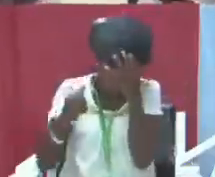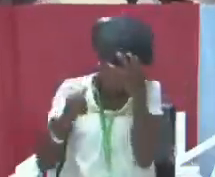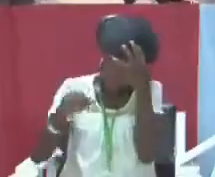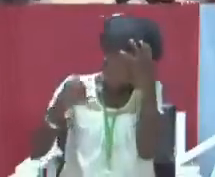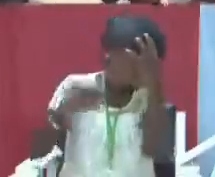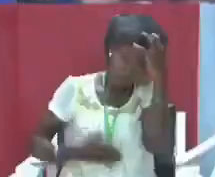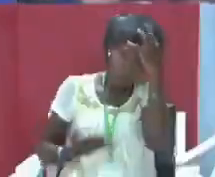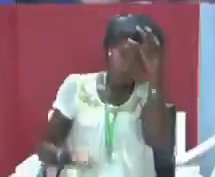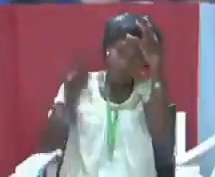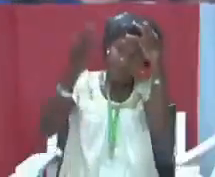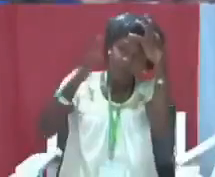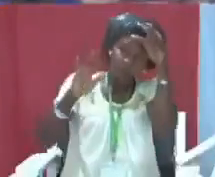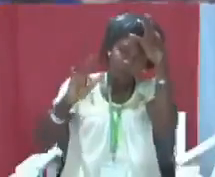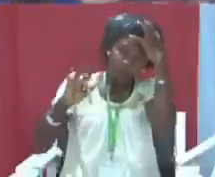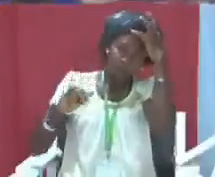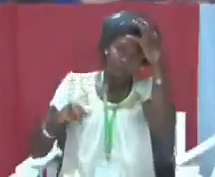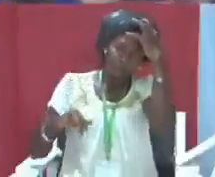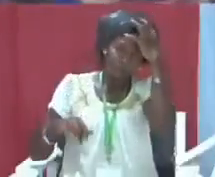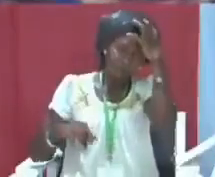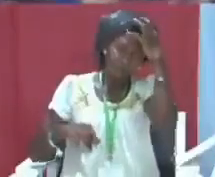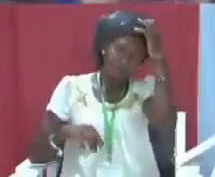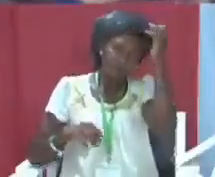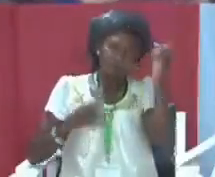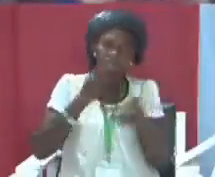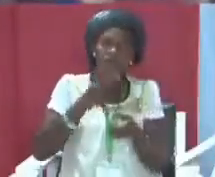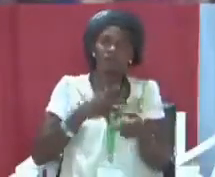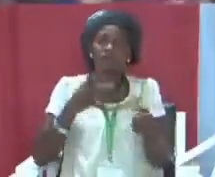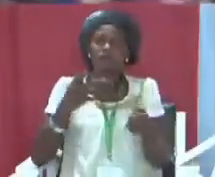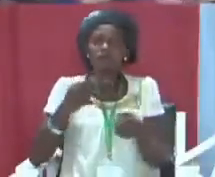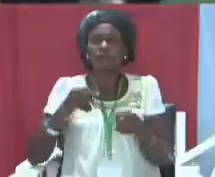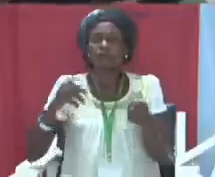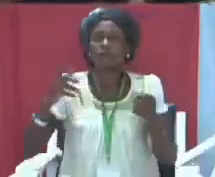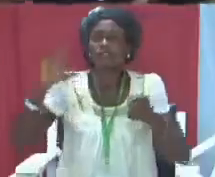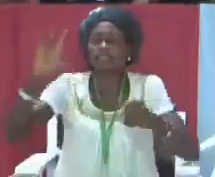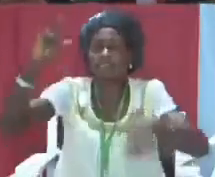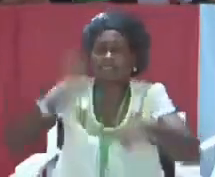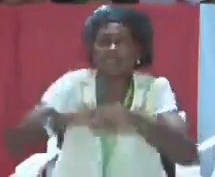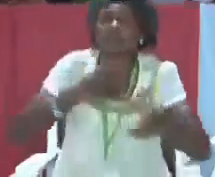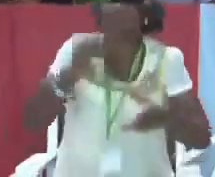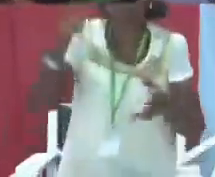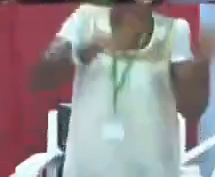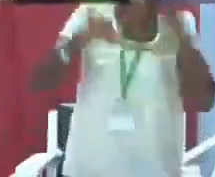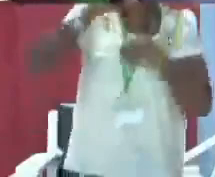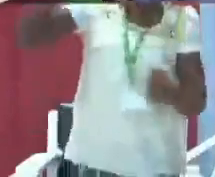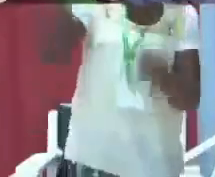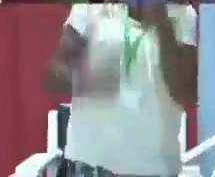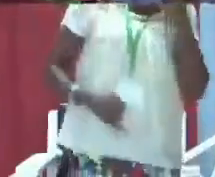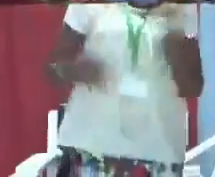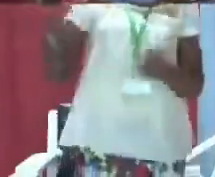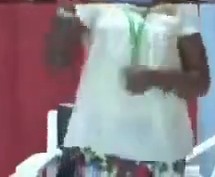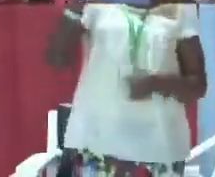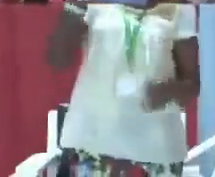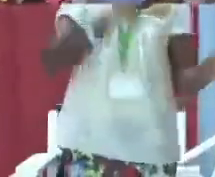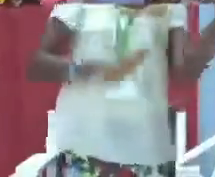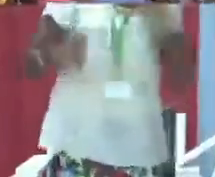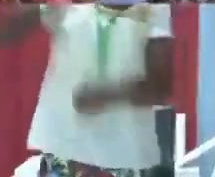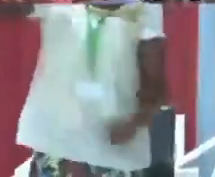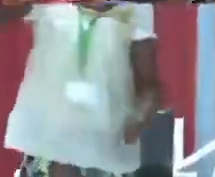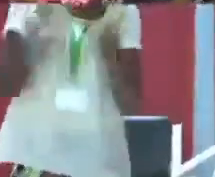Everybody rise to your feet and shout, the siege is over, seven times. The siege is over.